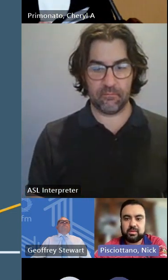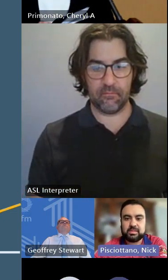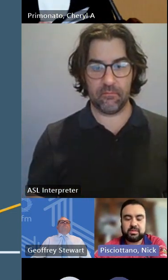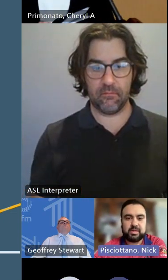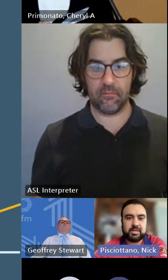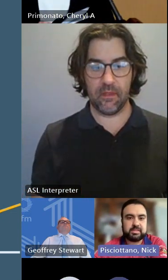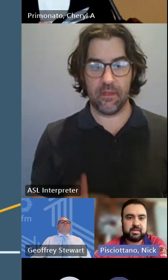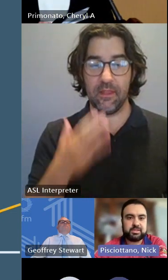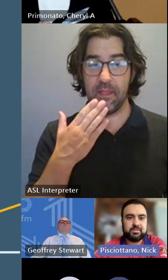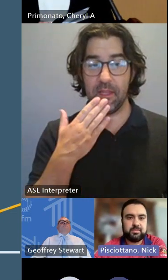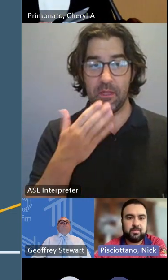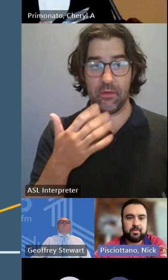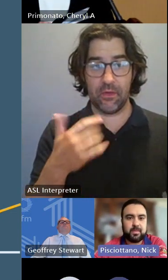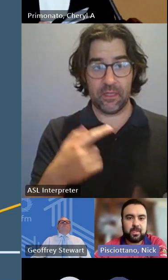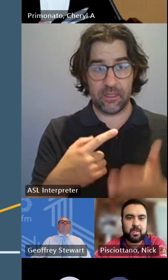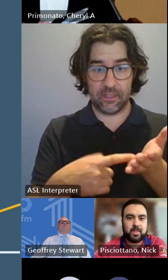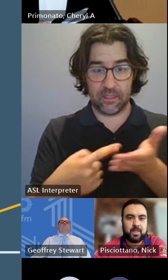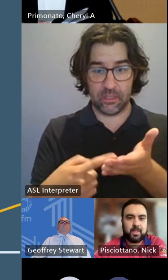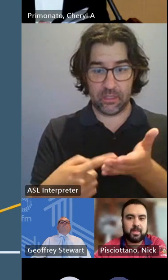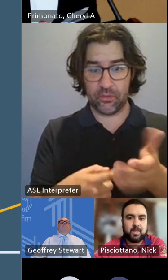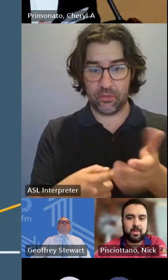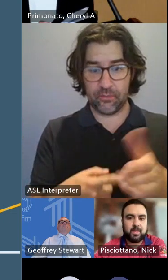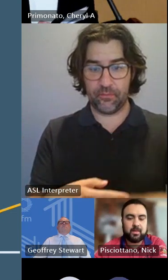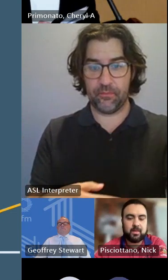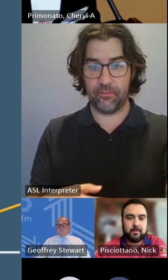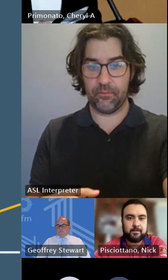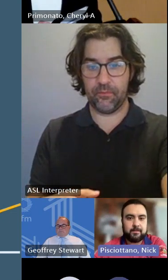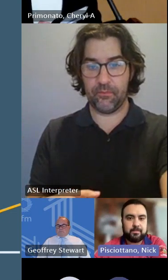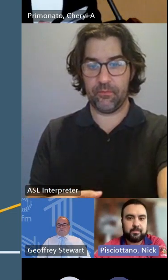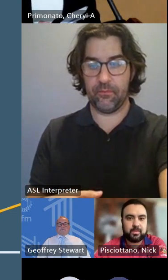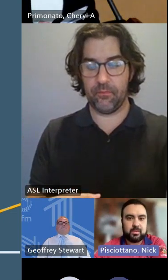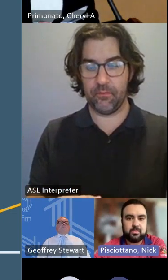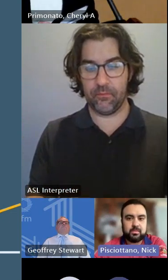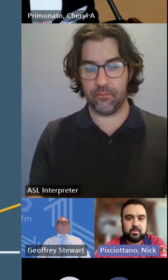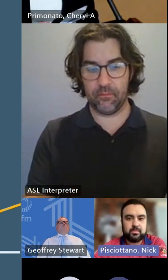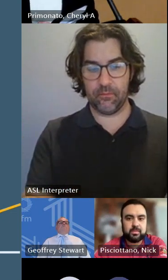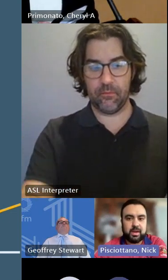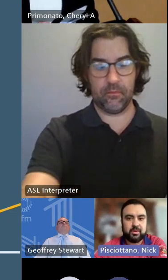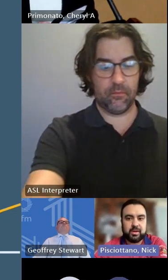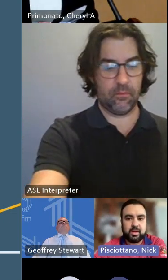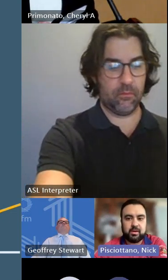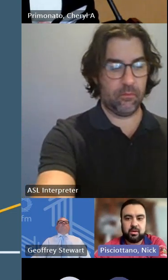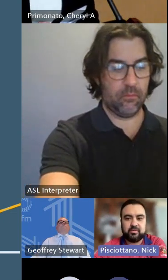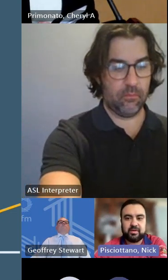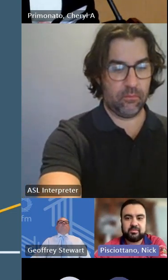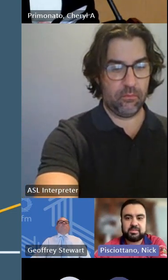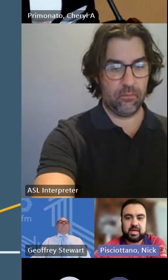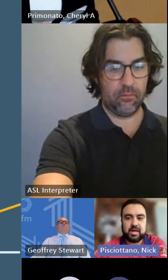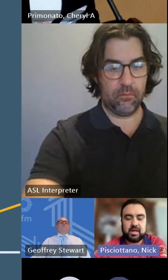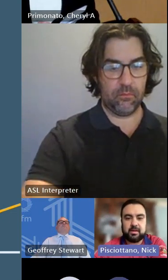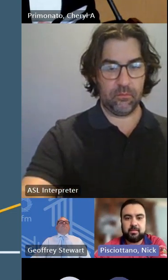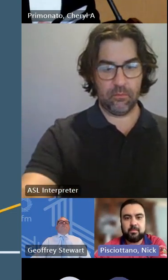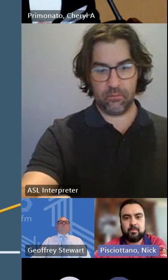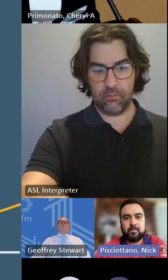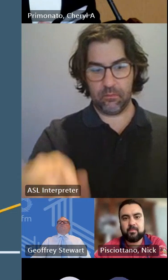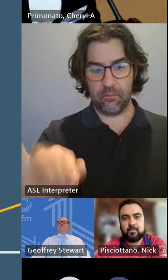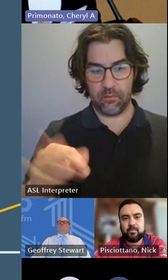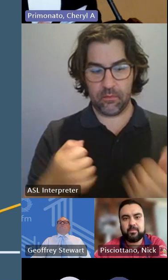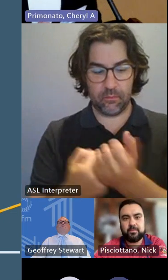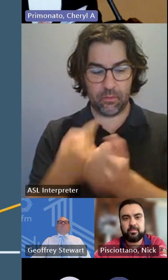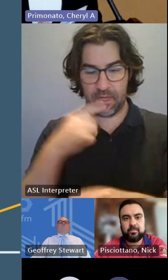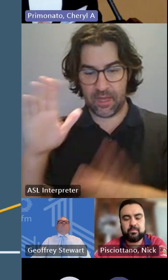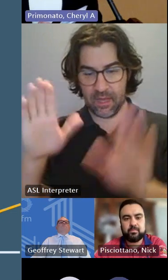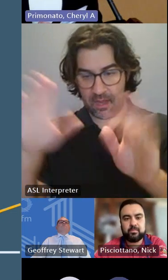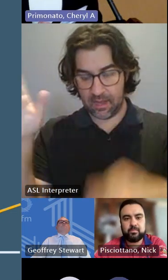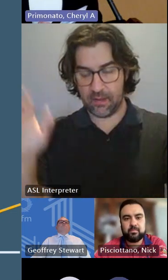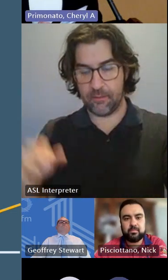Thank you. Is there any discussion? Hearing none, all in favor say aye.